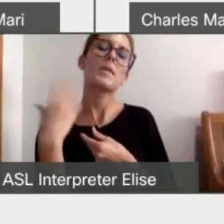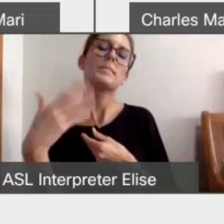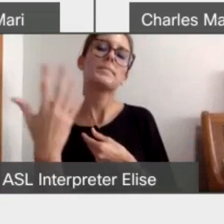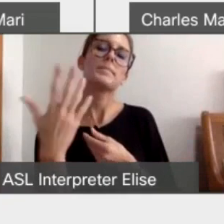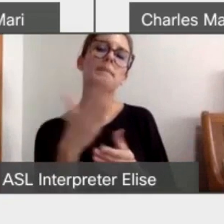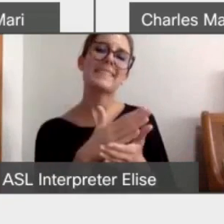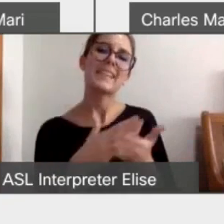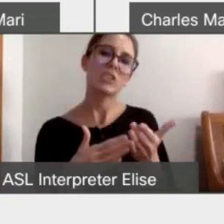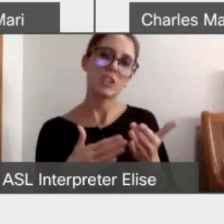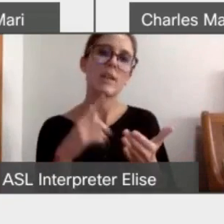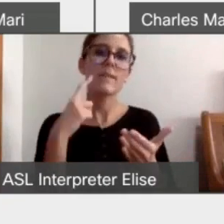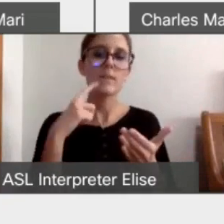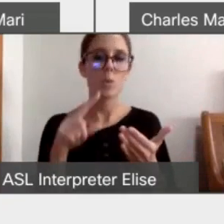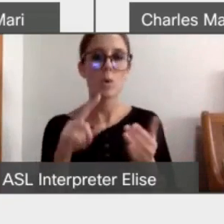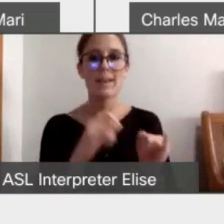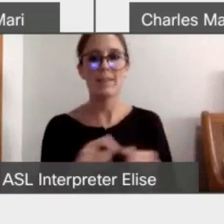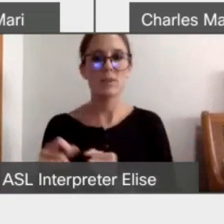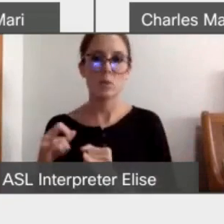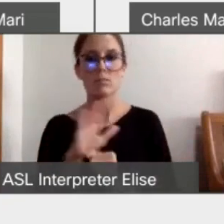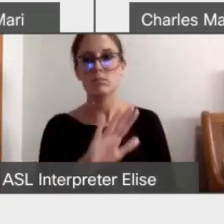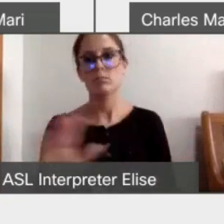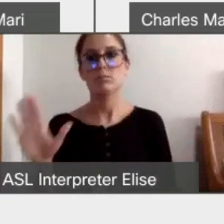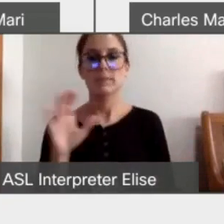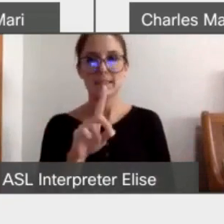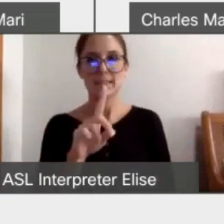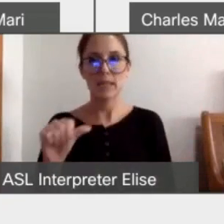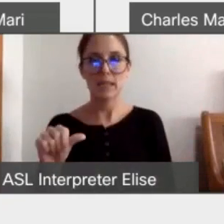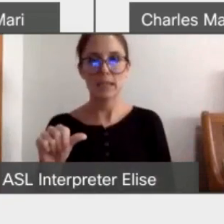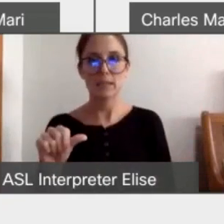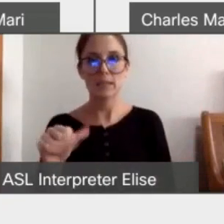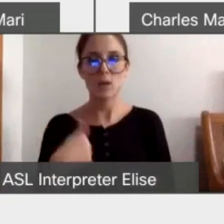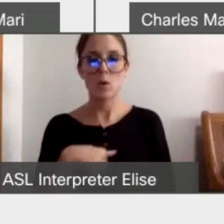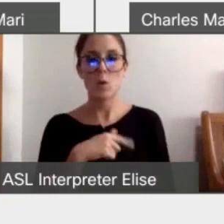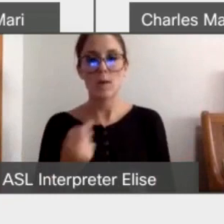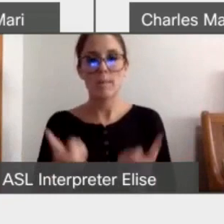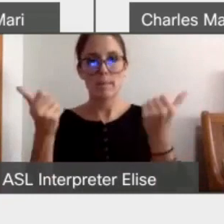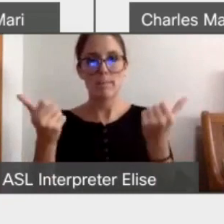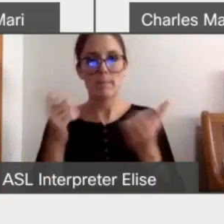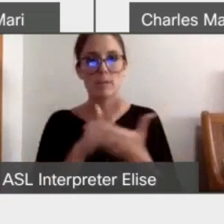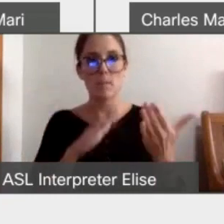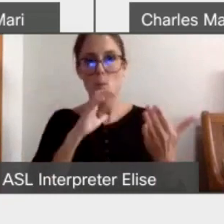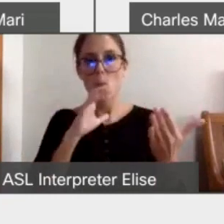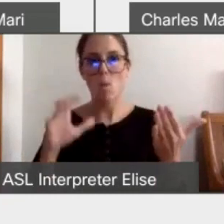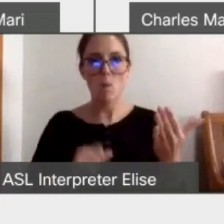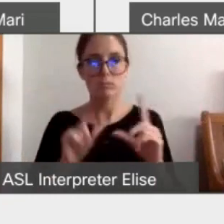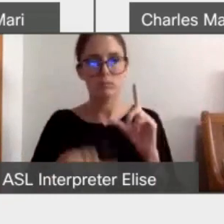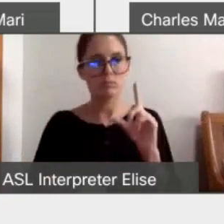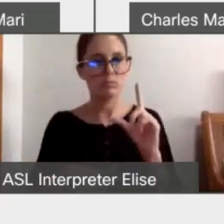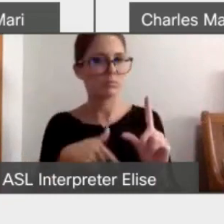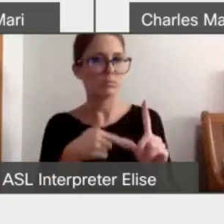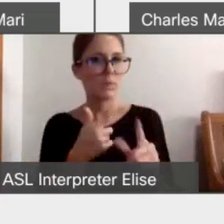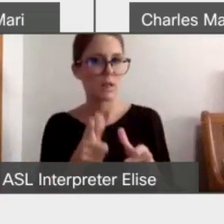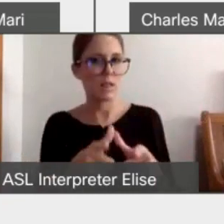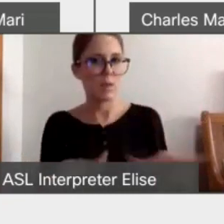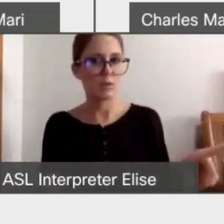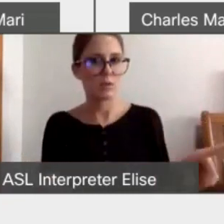section on like individual disabilities. We got rid of some outdated language, some of that could be